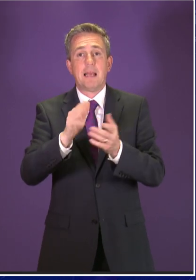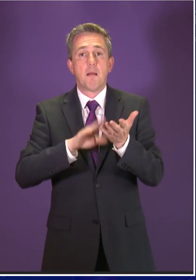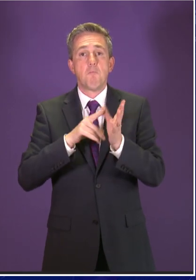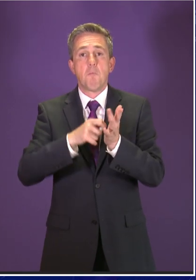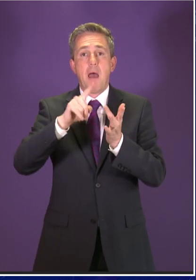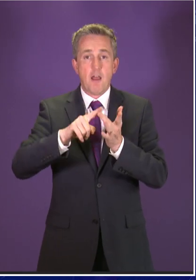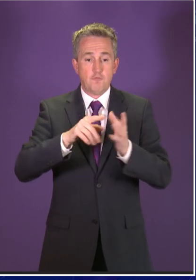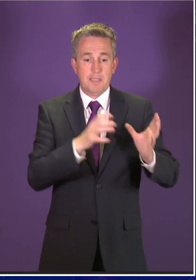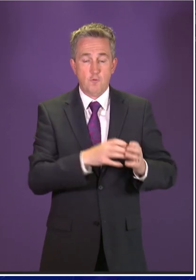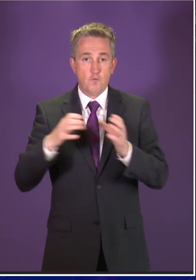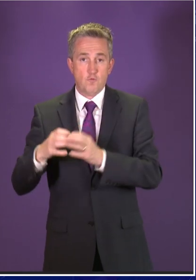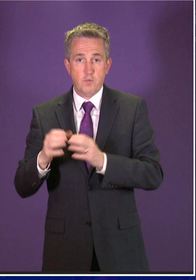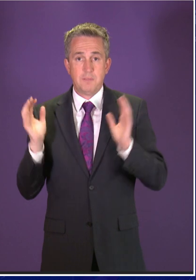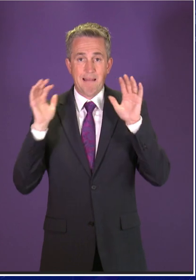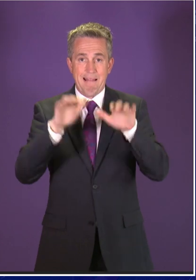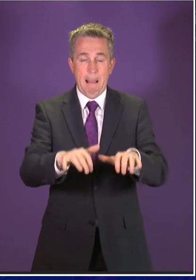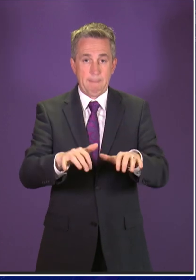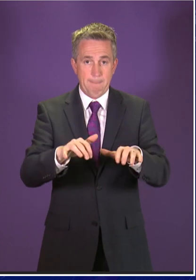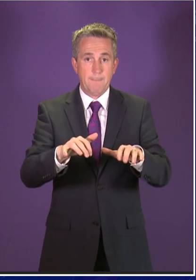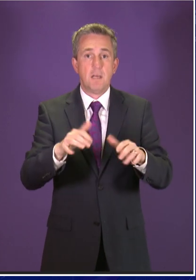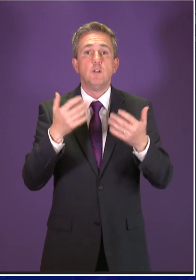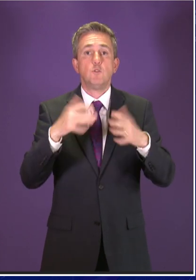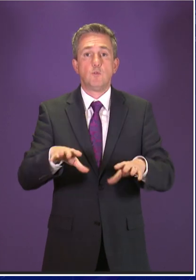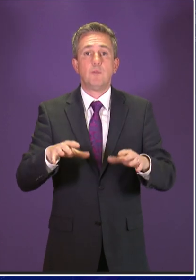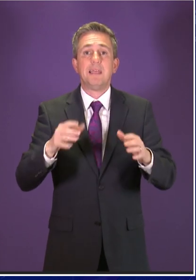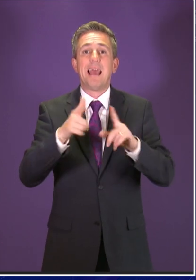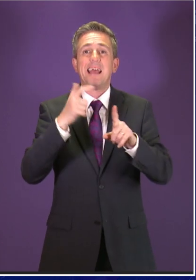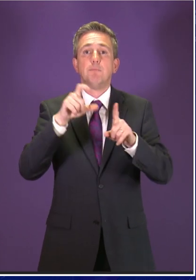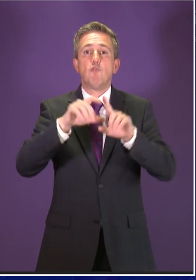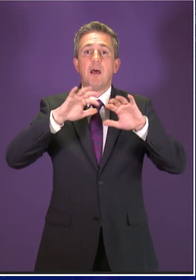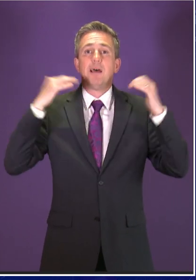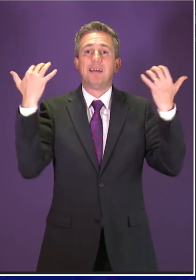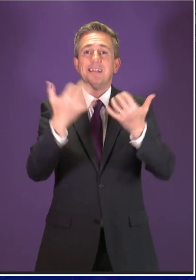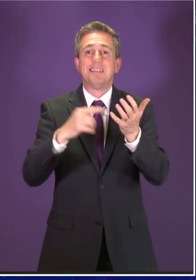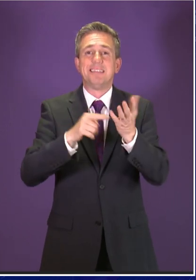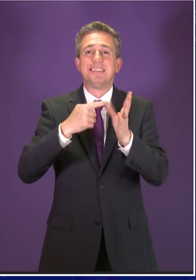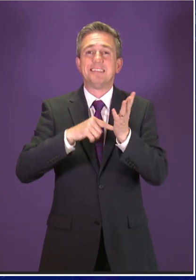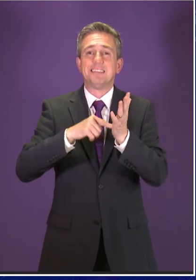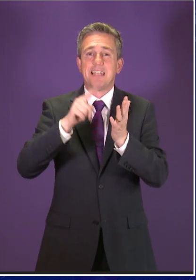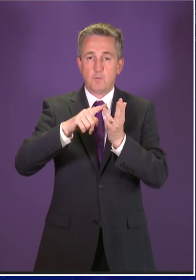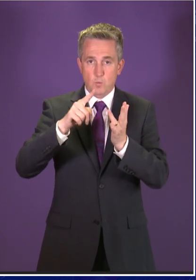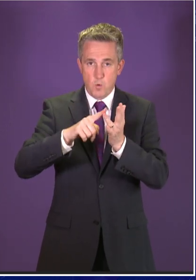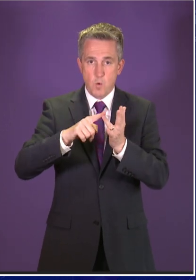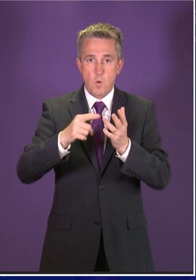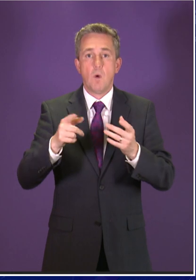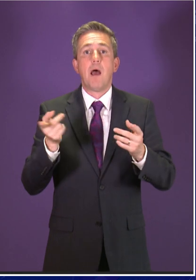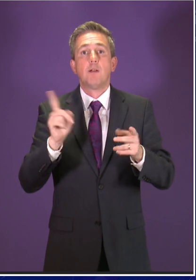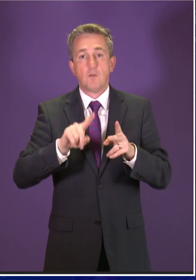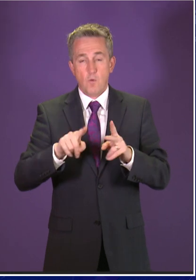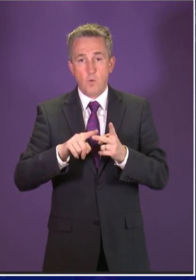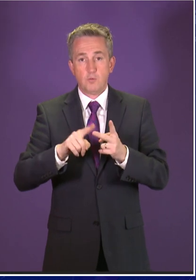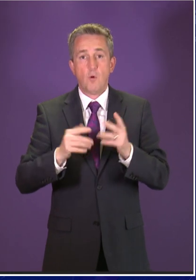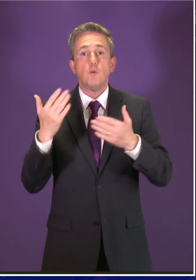or kapa haka groups, Te Waka Huia and Te Whanaua Apanui, and leading New Zealand Highland